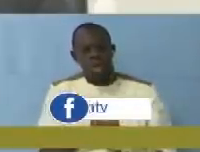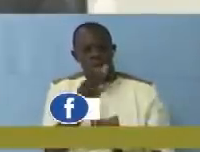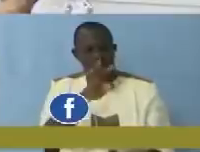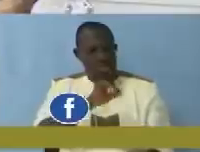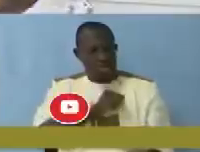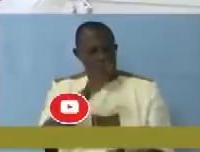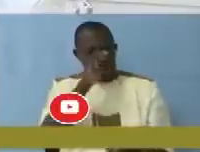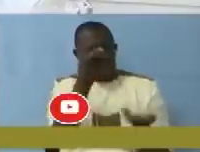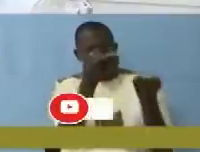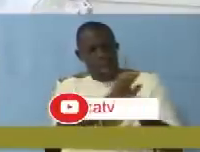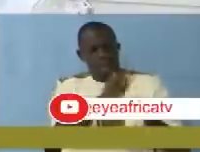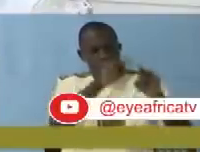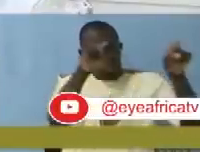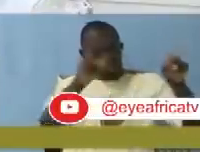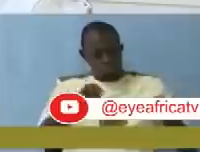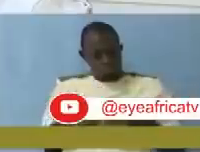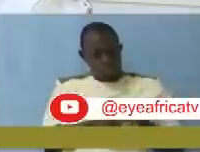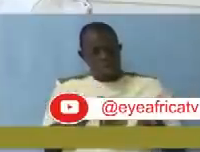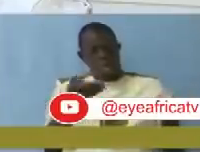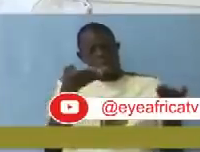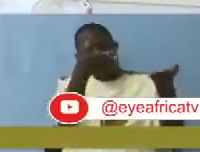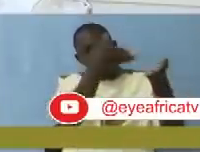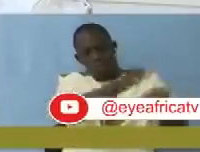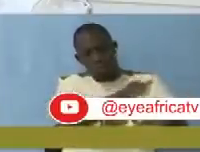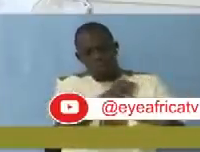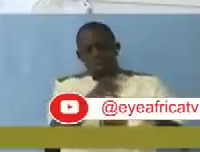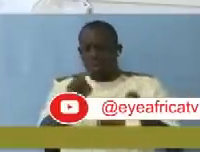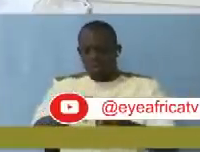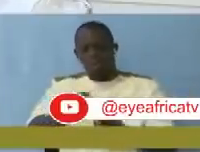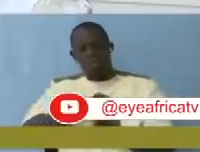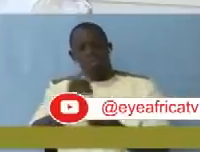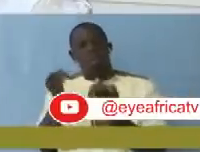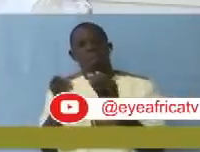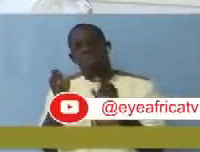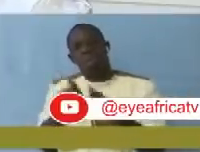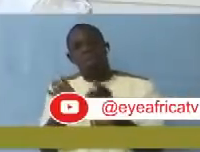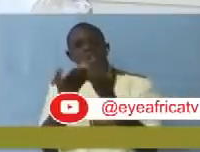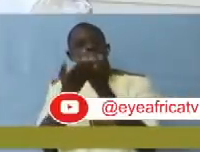own hole. Yes. Yes,